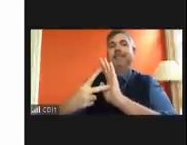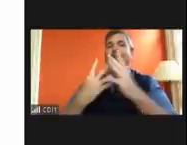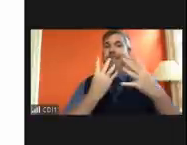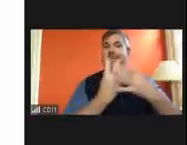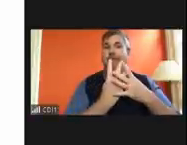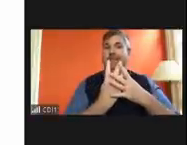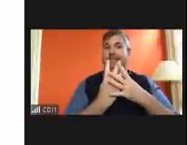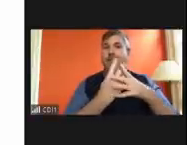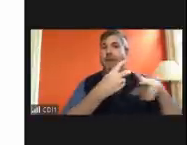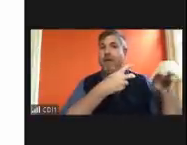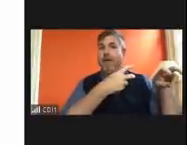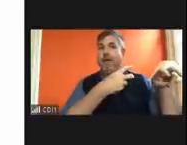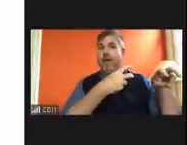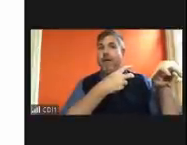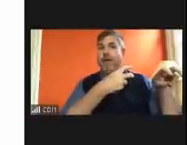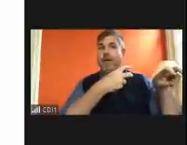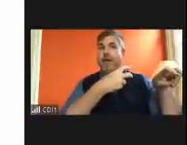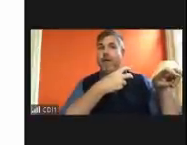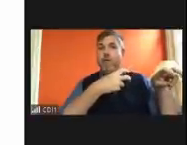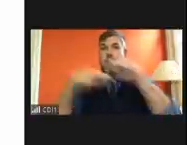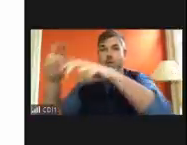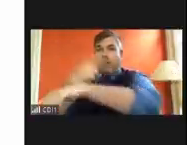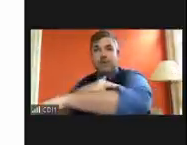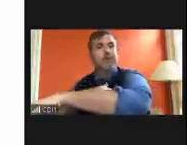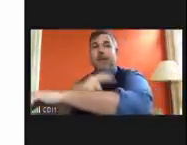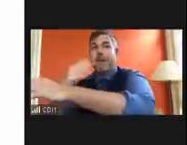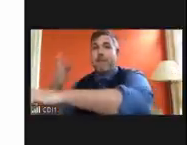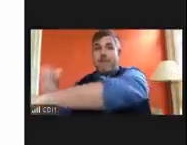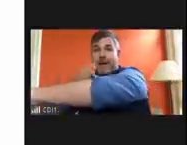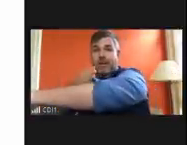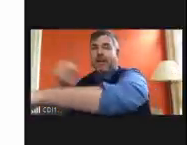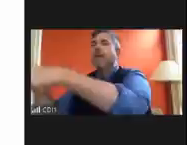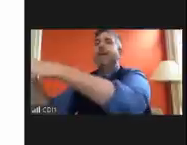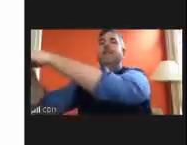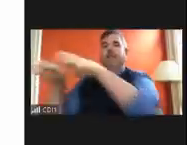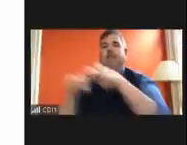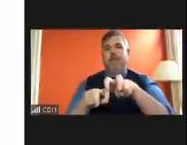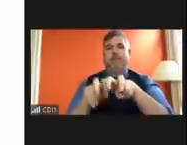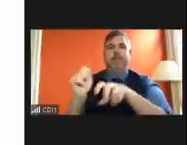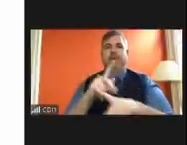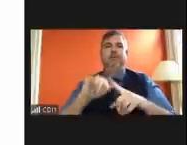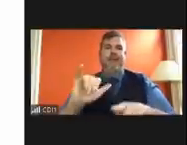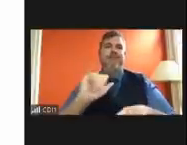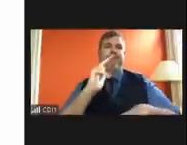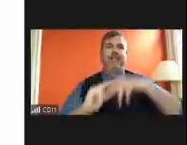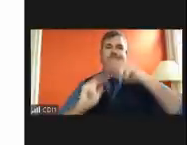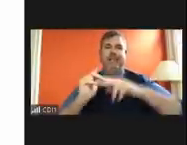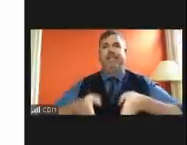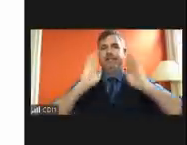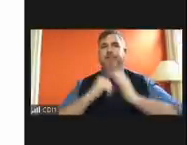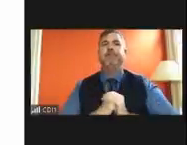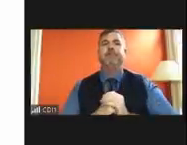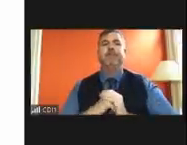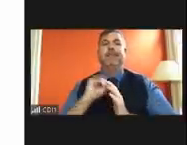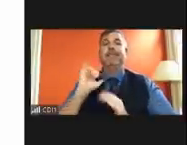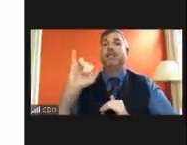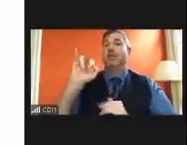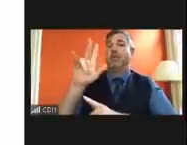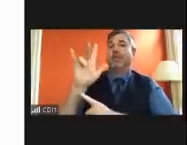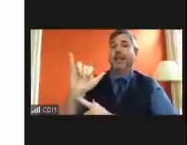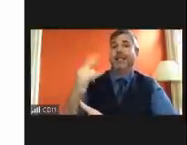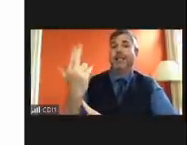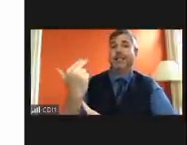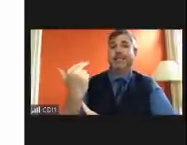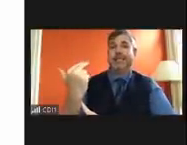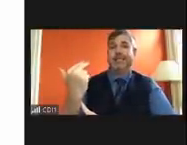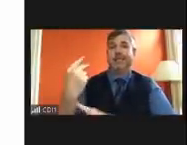returned to that facility. On July 13th, based on our status as being on the state monitoring list, which is